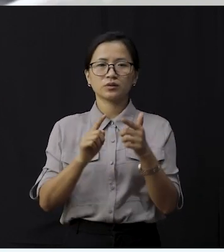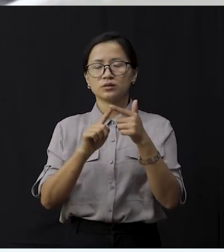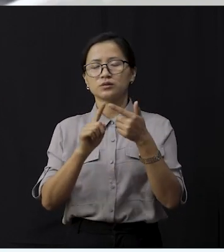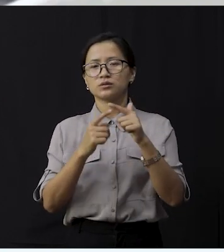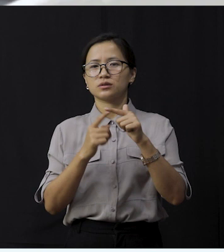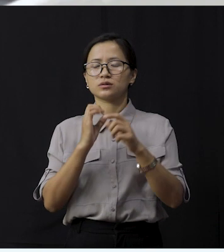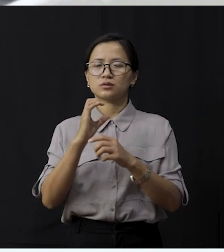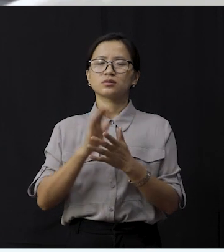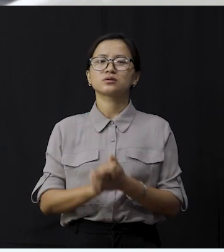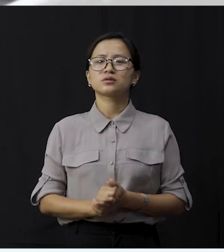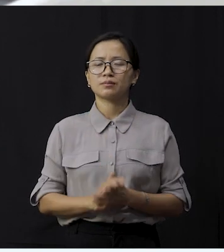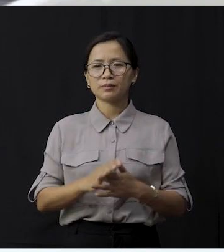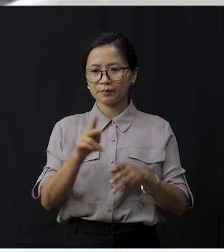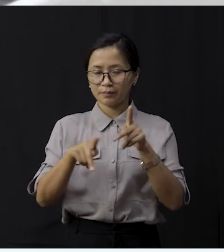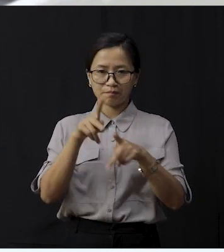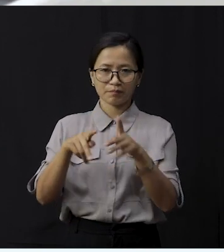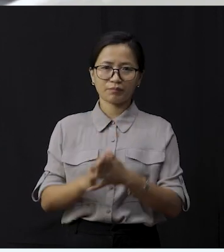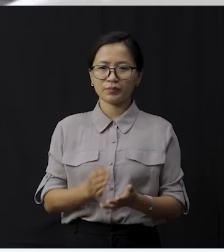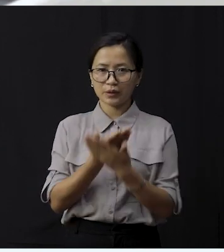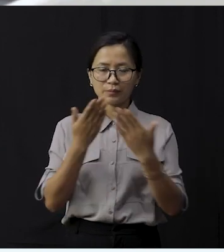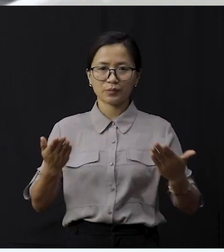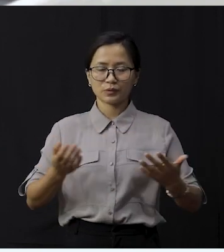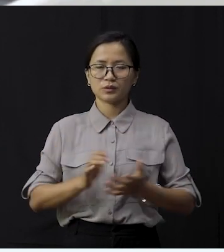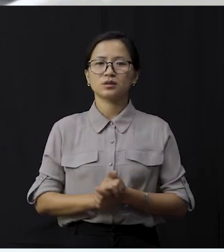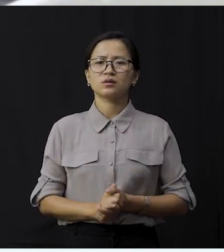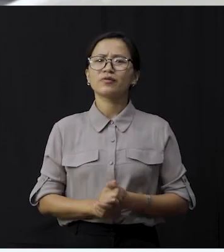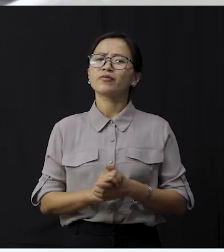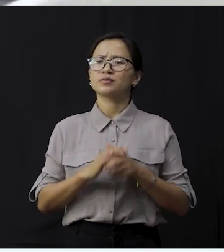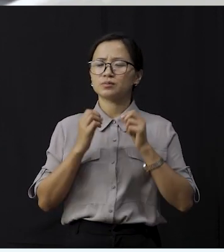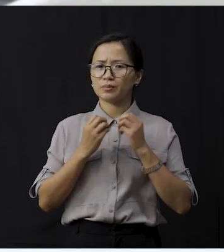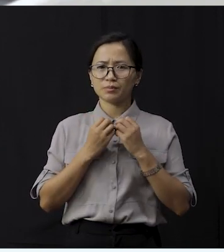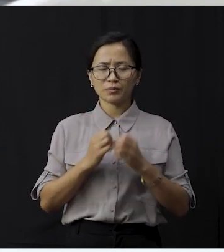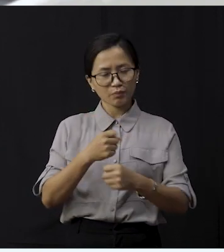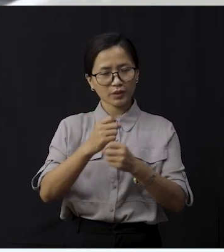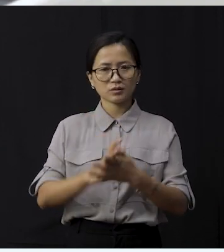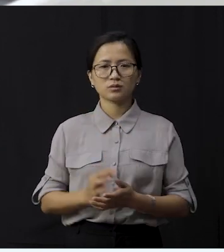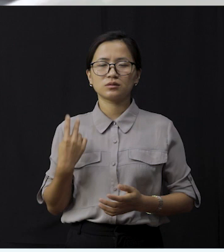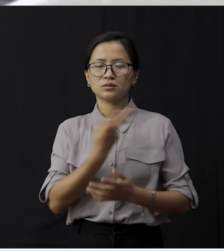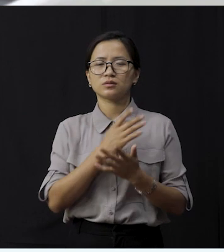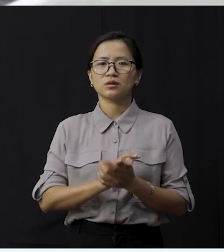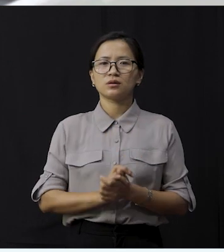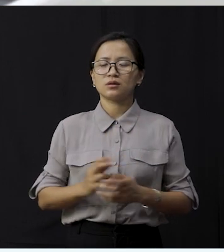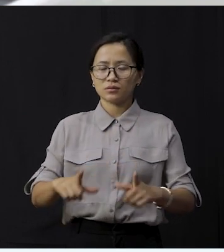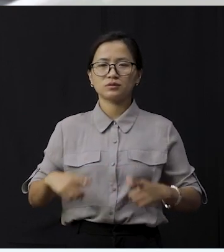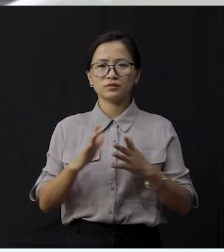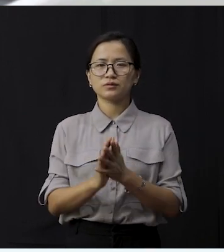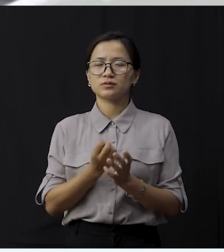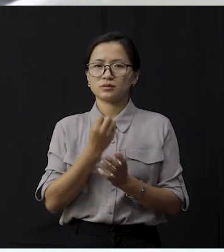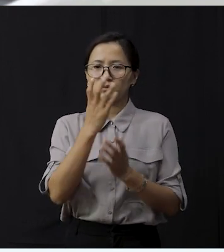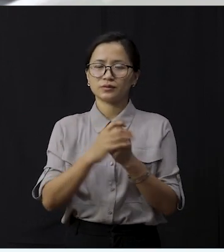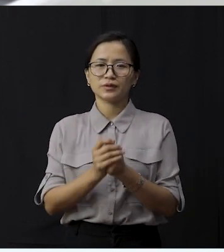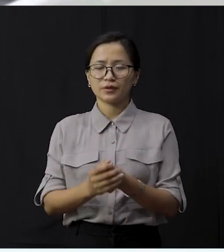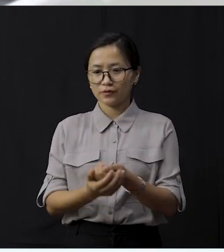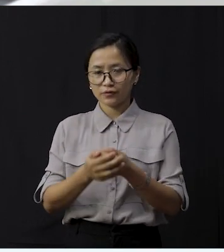are the public property, and it makes our life very easy and comfortable. So if you happen to come across that your friends are